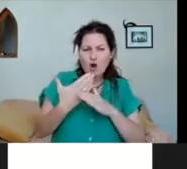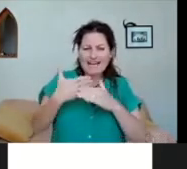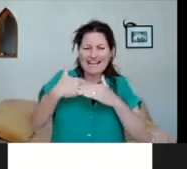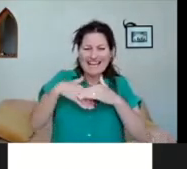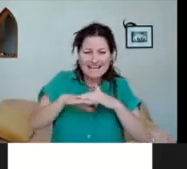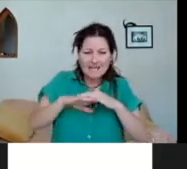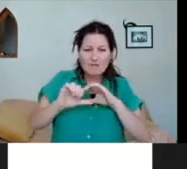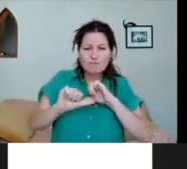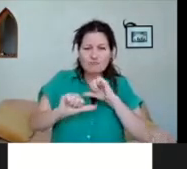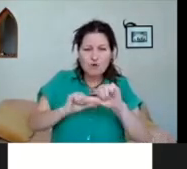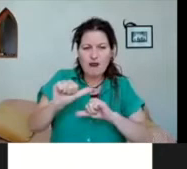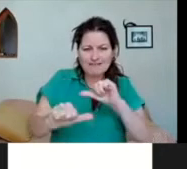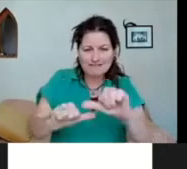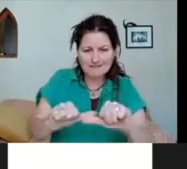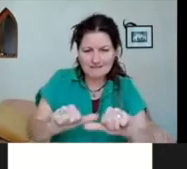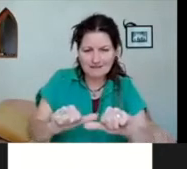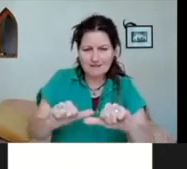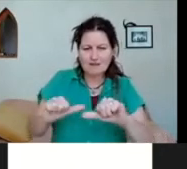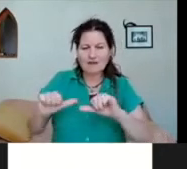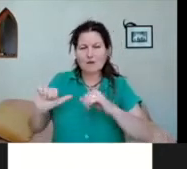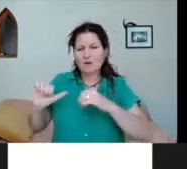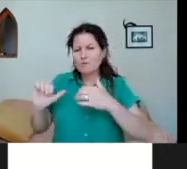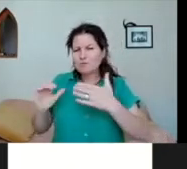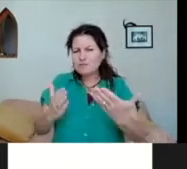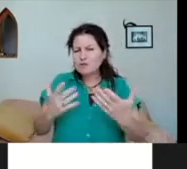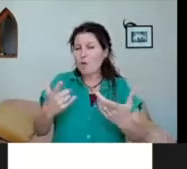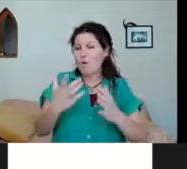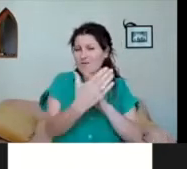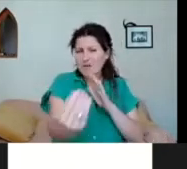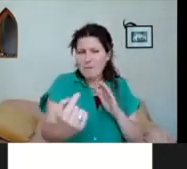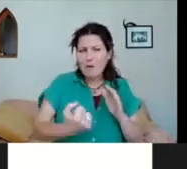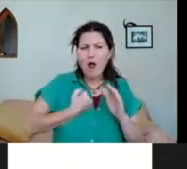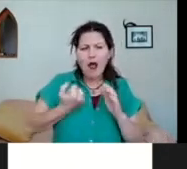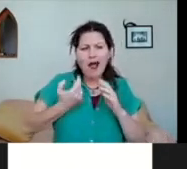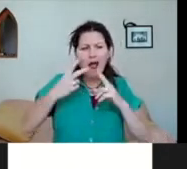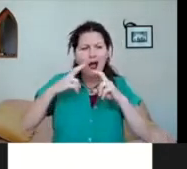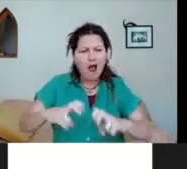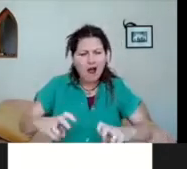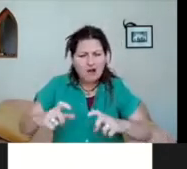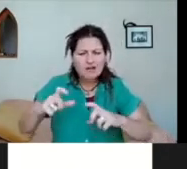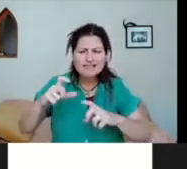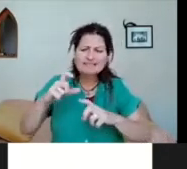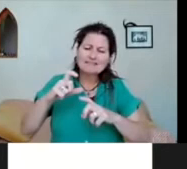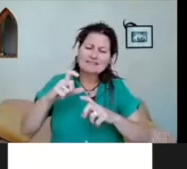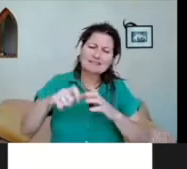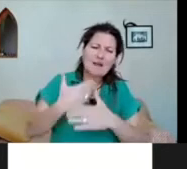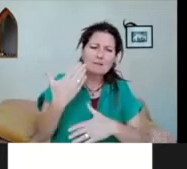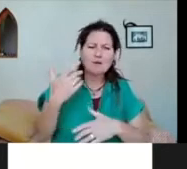for example, our R&D process would be an iterative process with the young